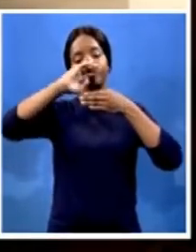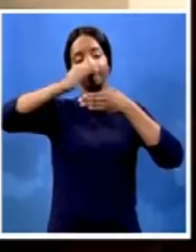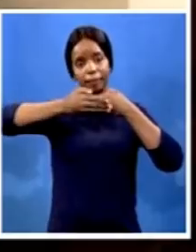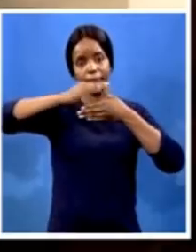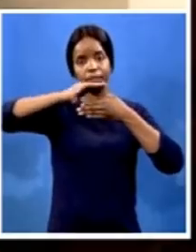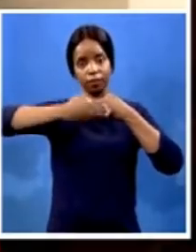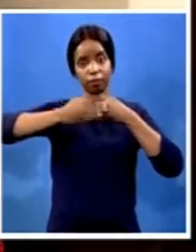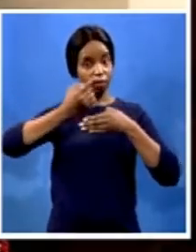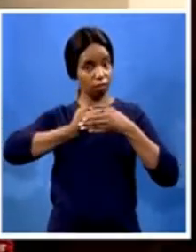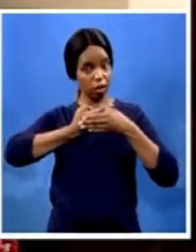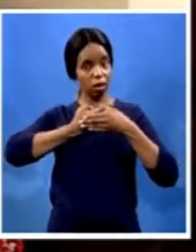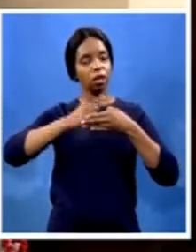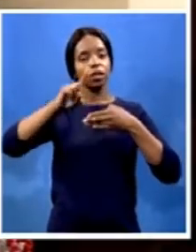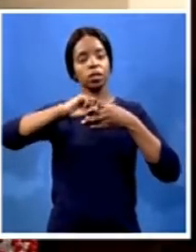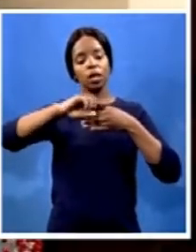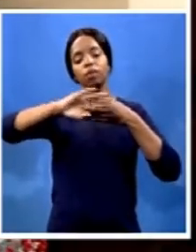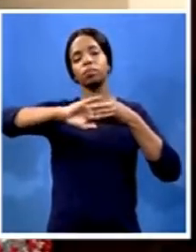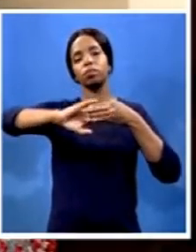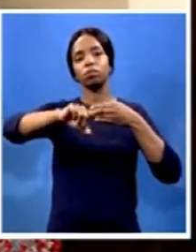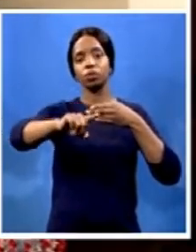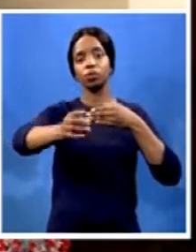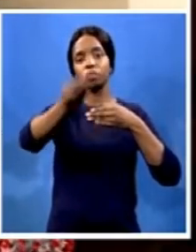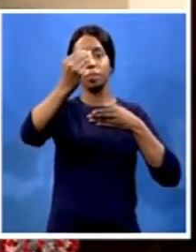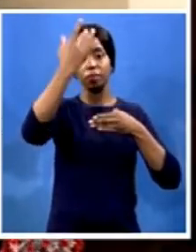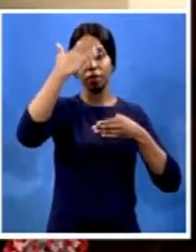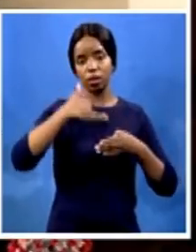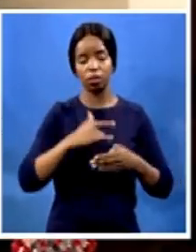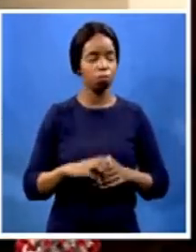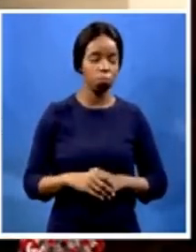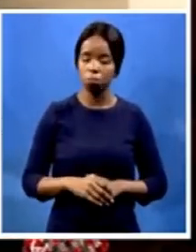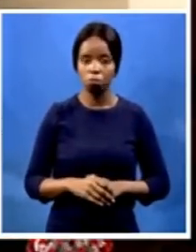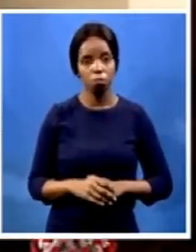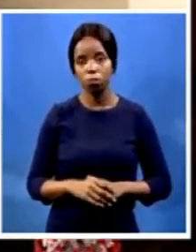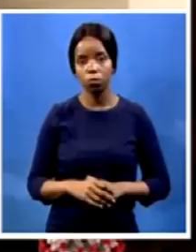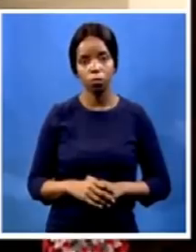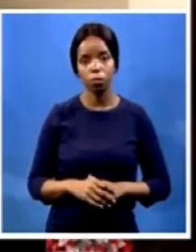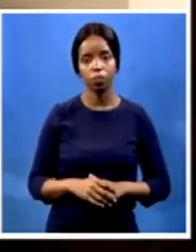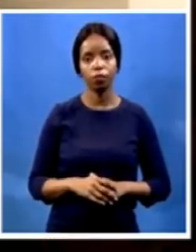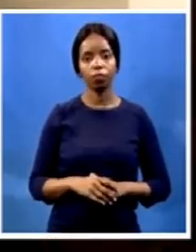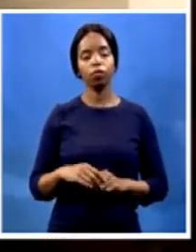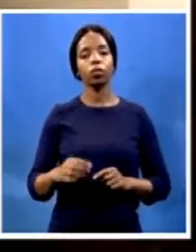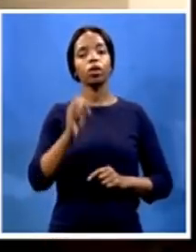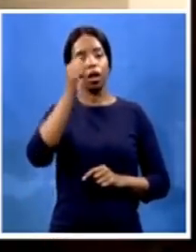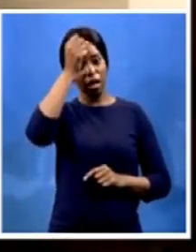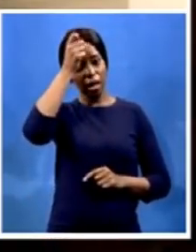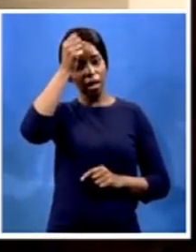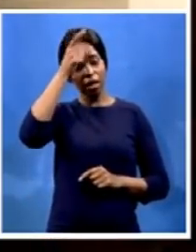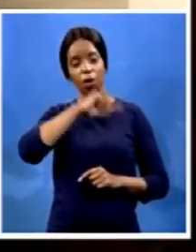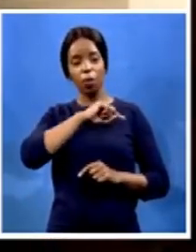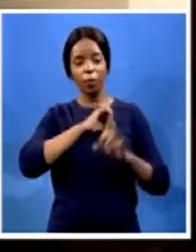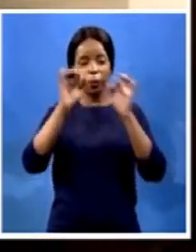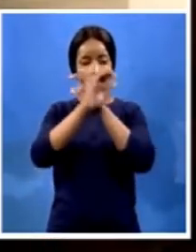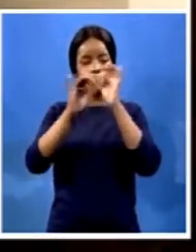100%. Yeah, because, there's gaps and these virus particles are so small, it can get through those gaps, isn't it? It's more for you